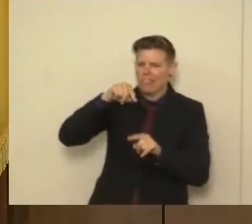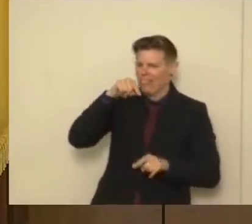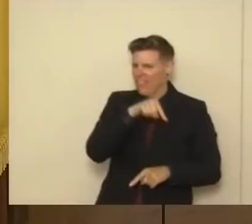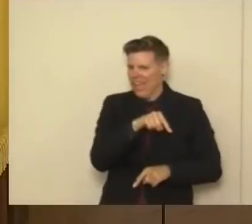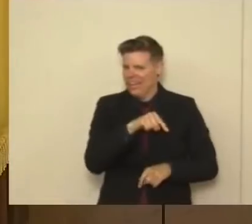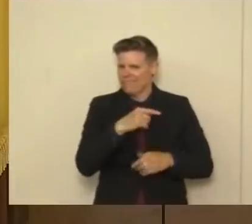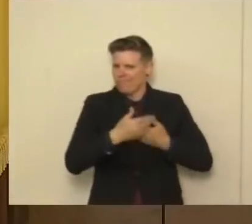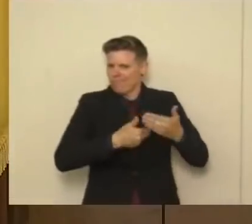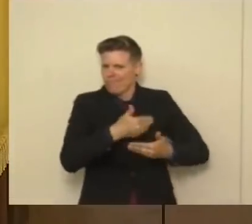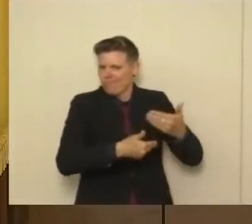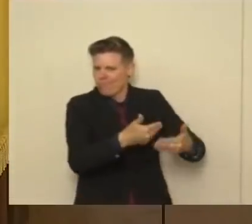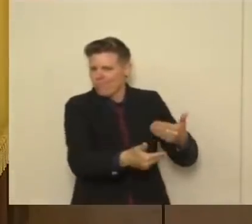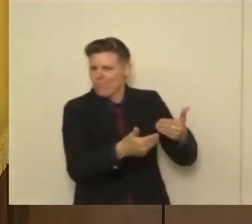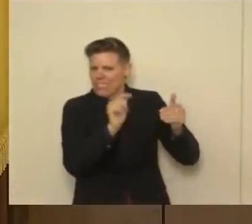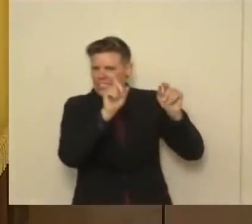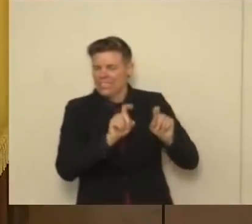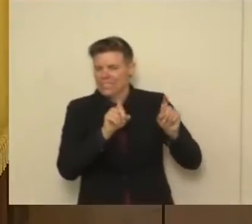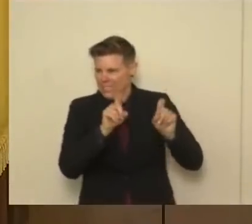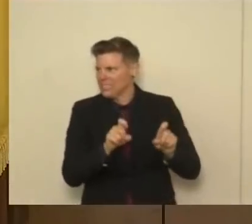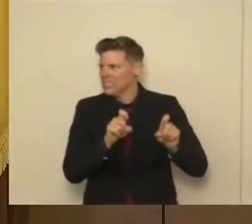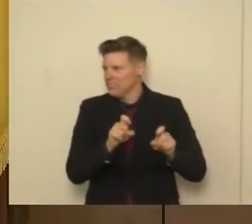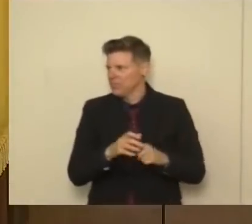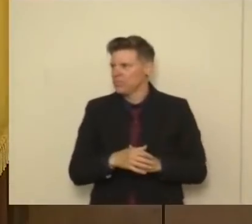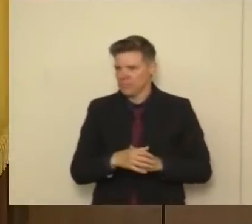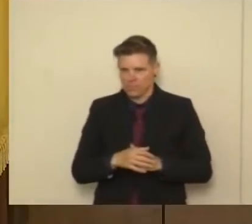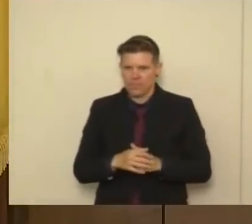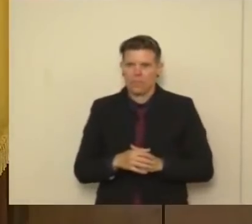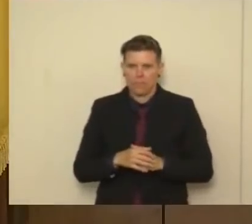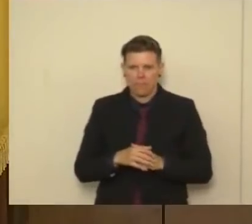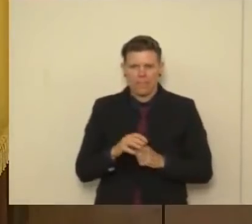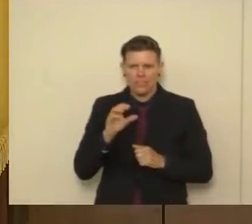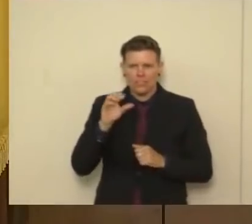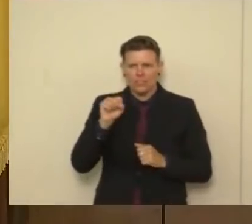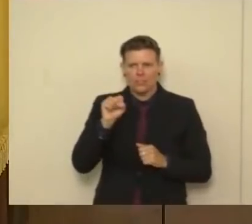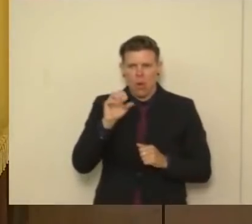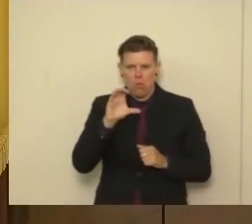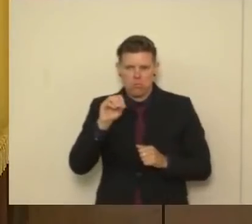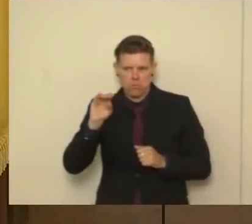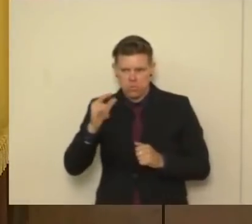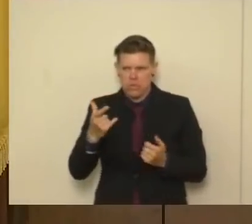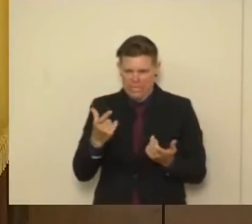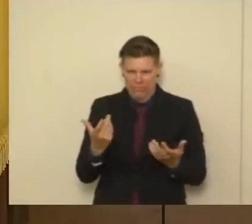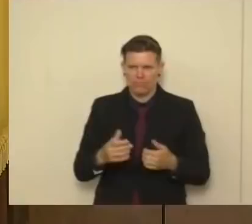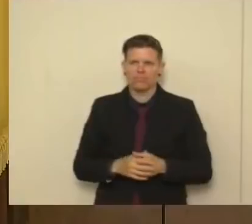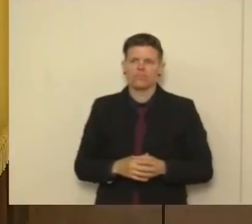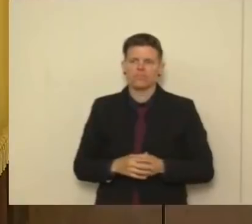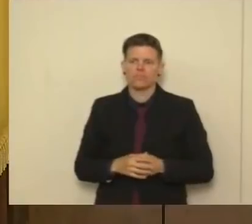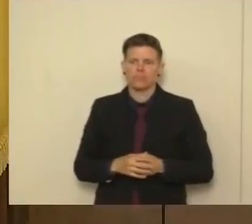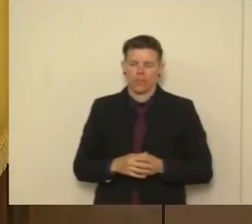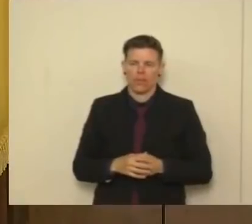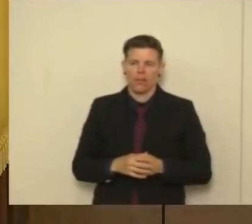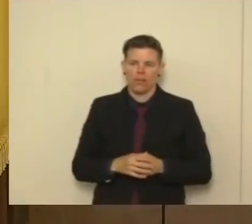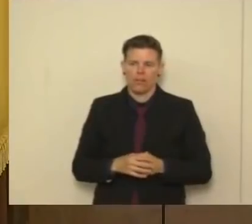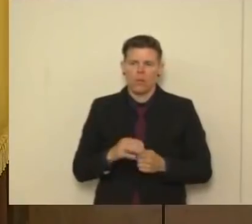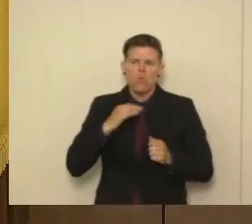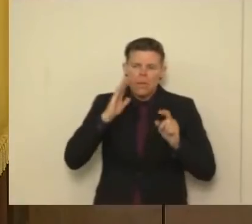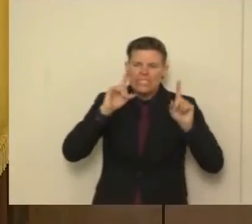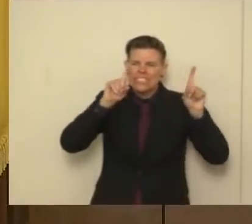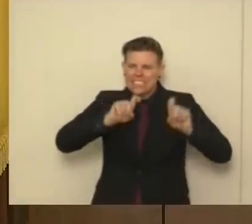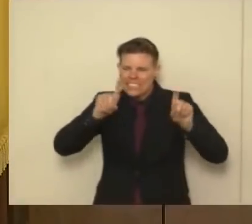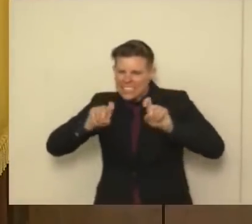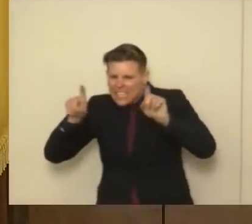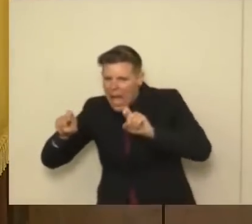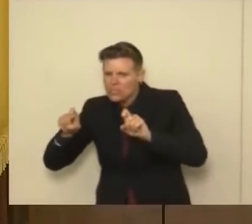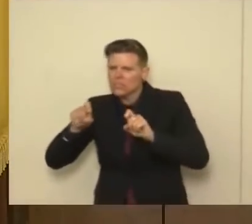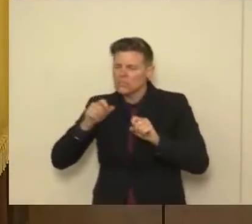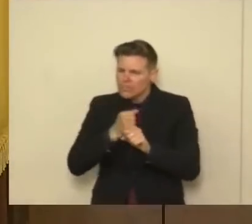we need to know immediately? Because if you've got one positive, then you got to go back to the whole batch and test them all again so that you know